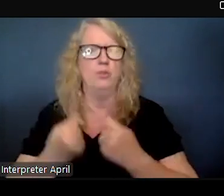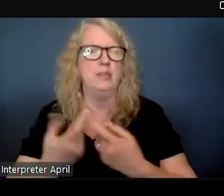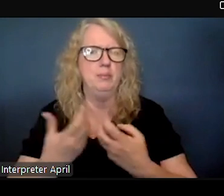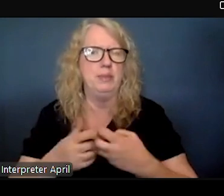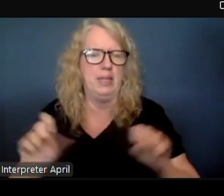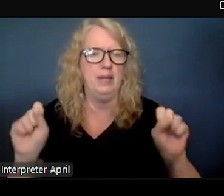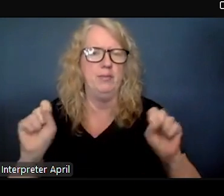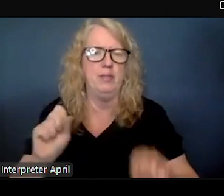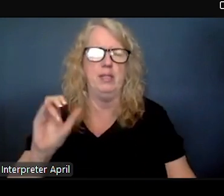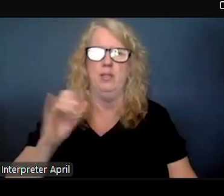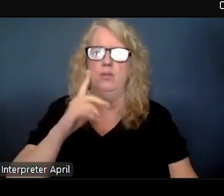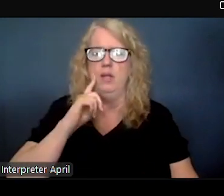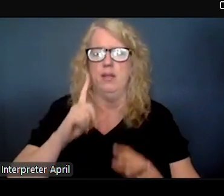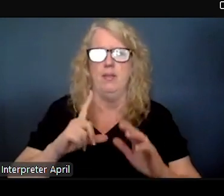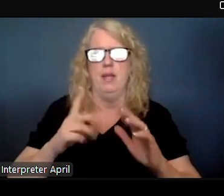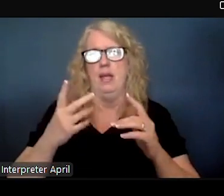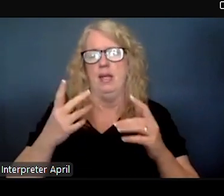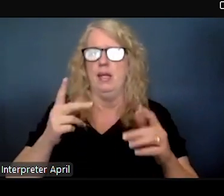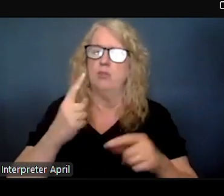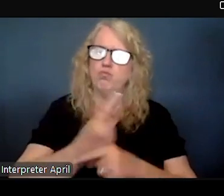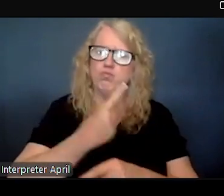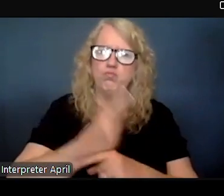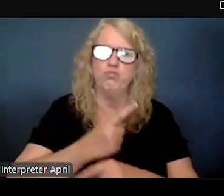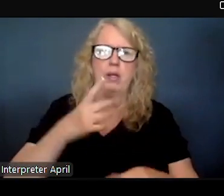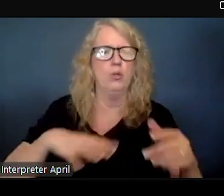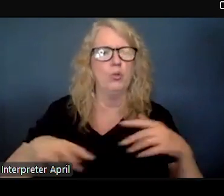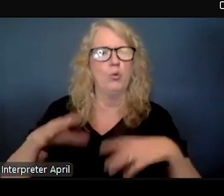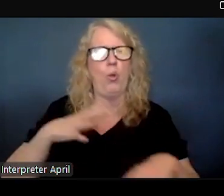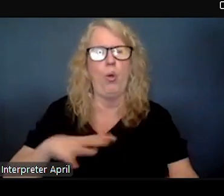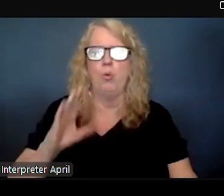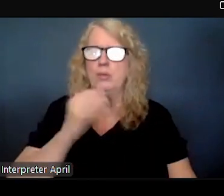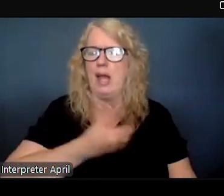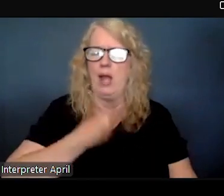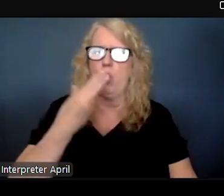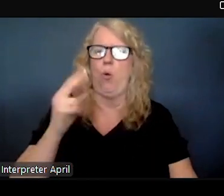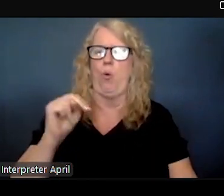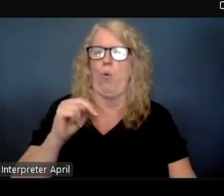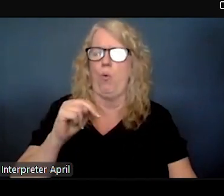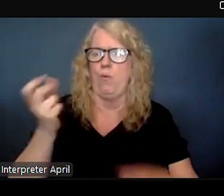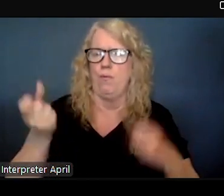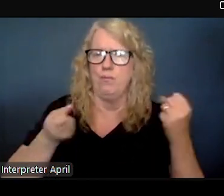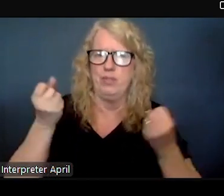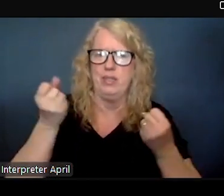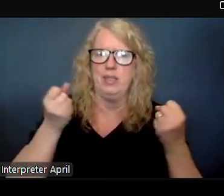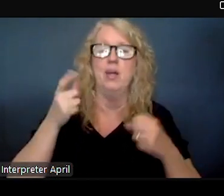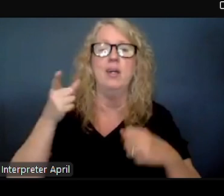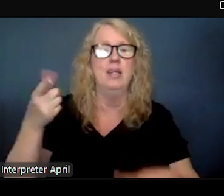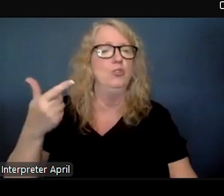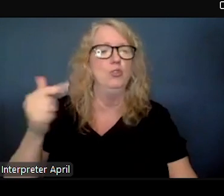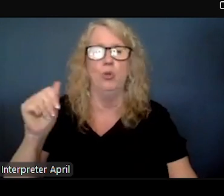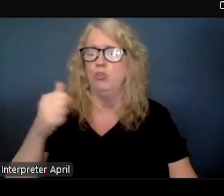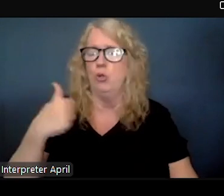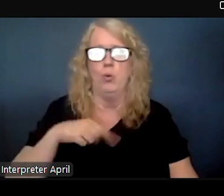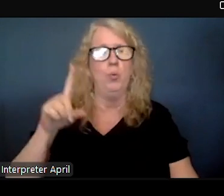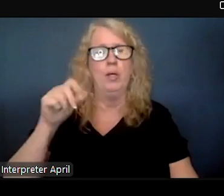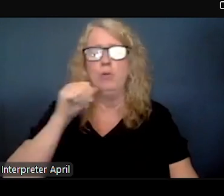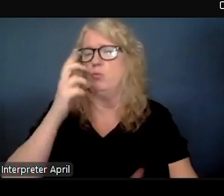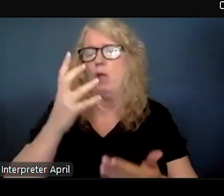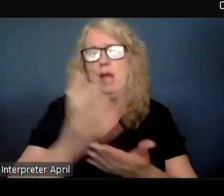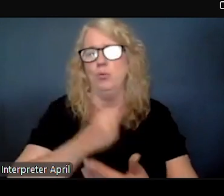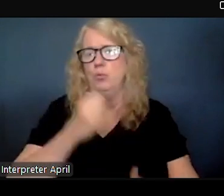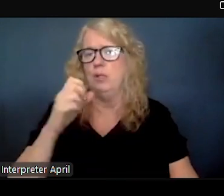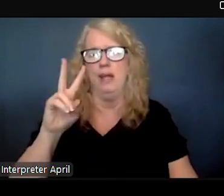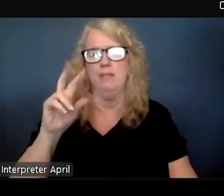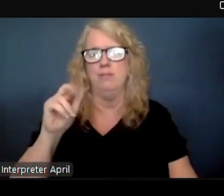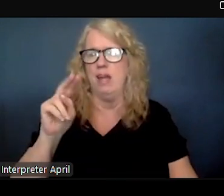that? Showing up in our plain clothes and our own vehicles, in Georgia, we do not utilize